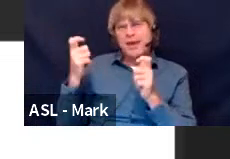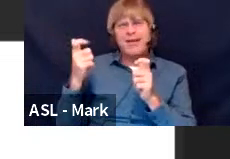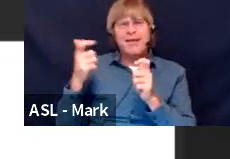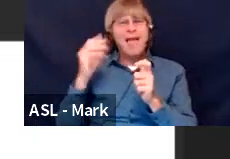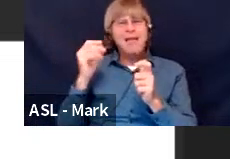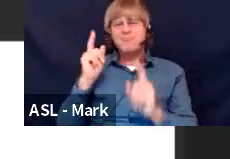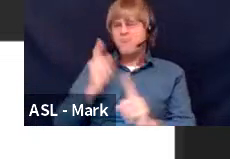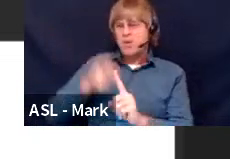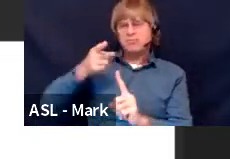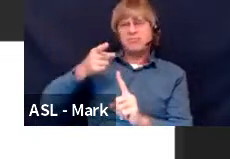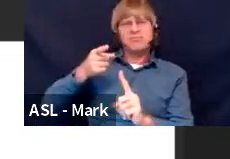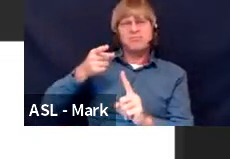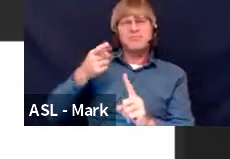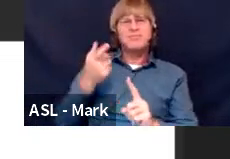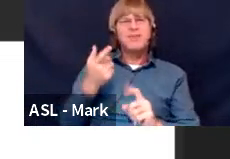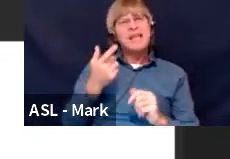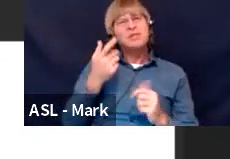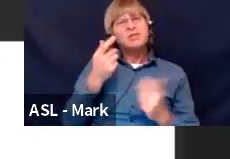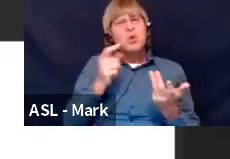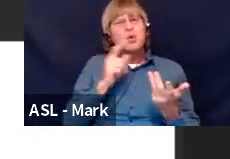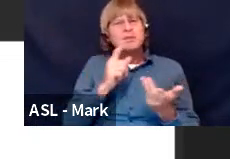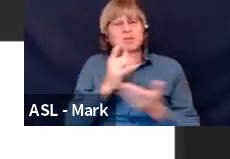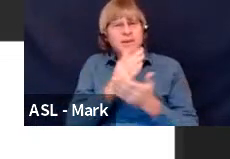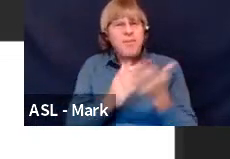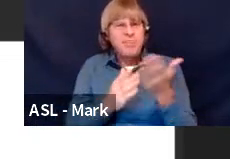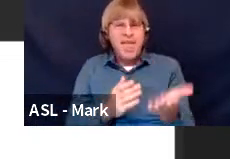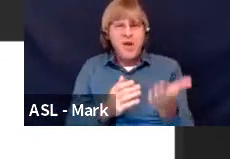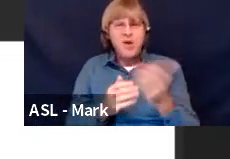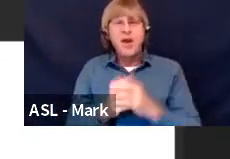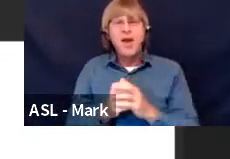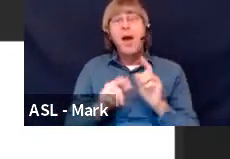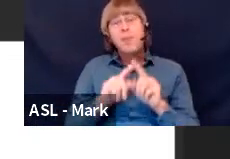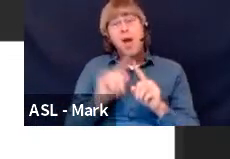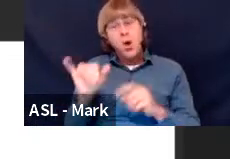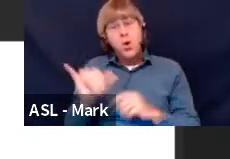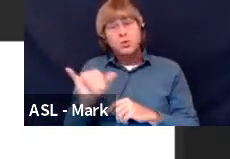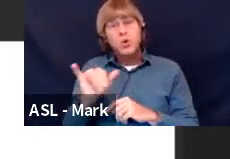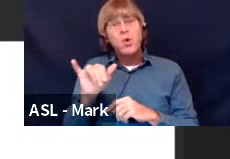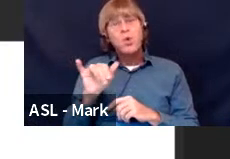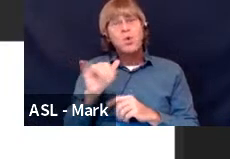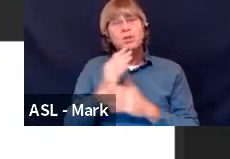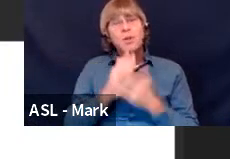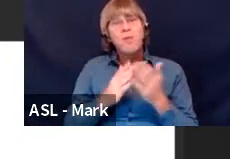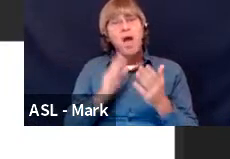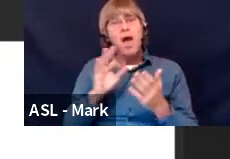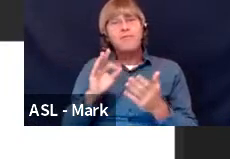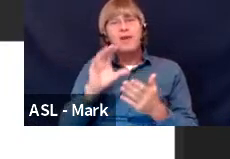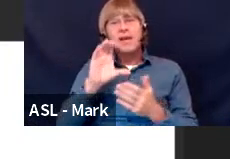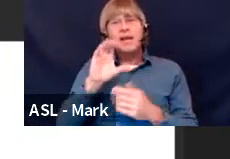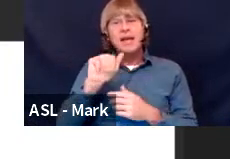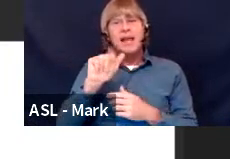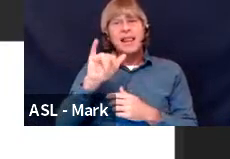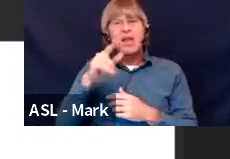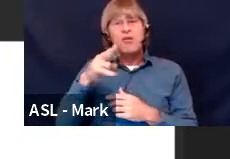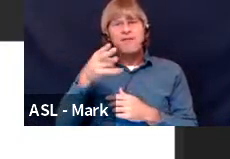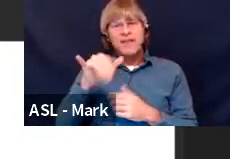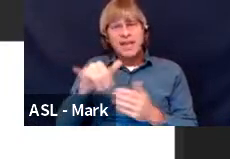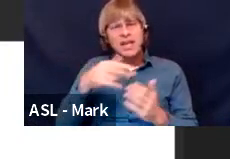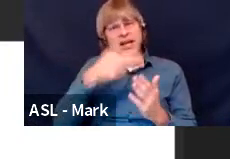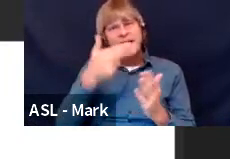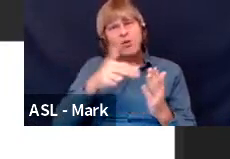it's to the point. So there's a little bit of that there, but there's also a little bit of calligraphy that's in there as well. I